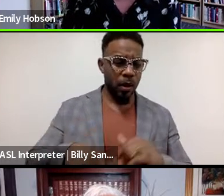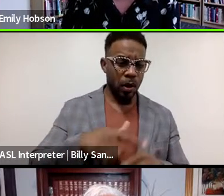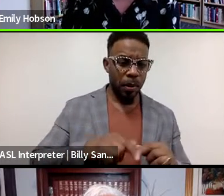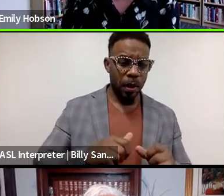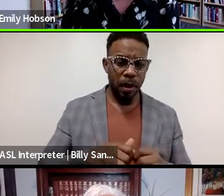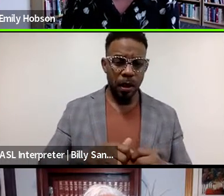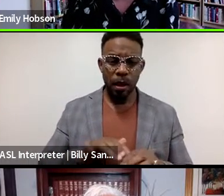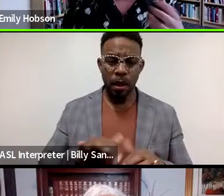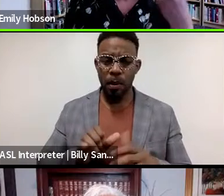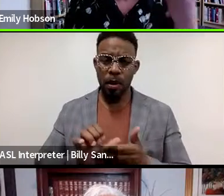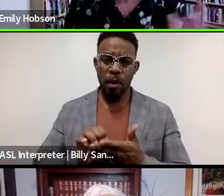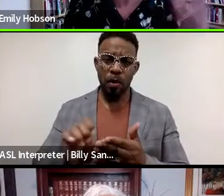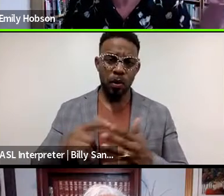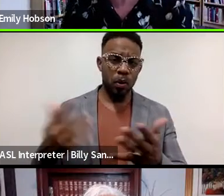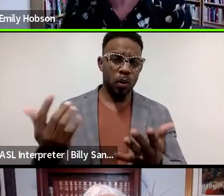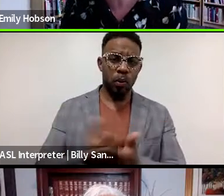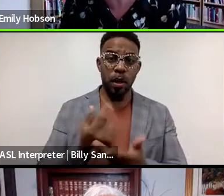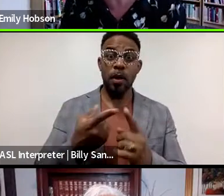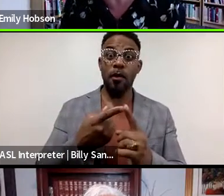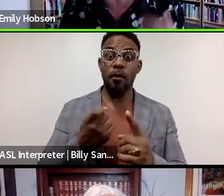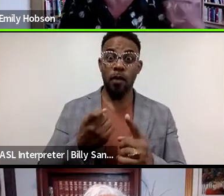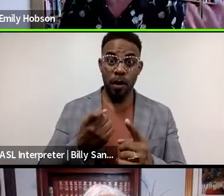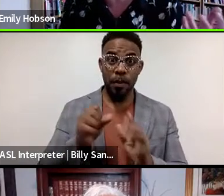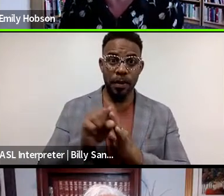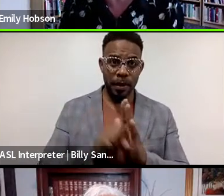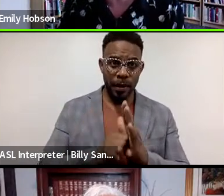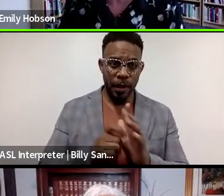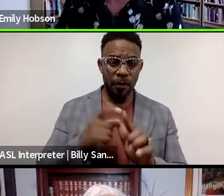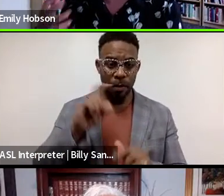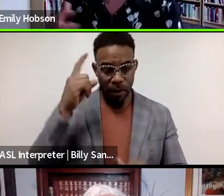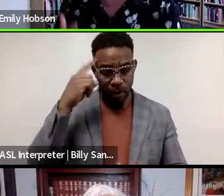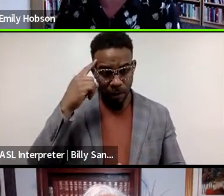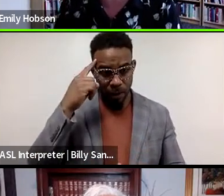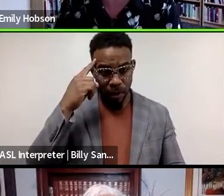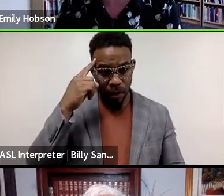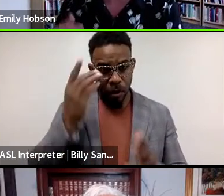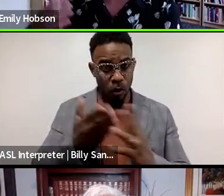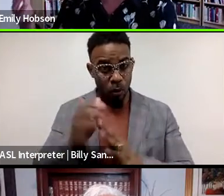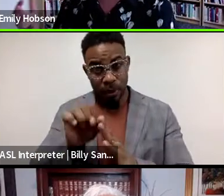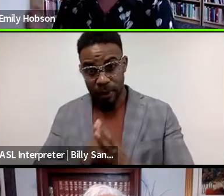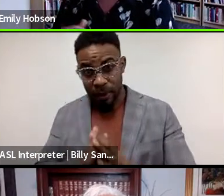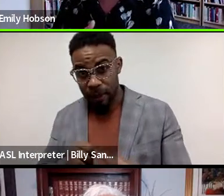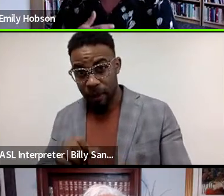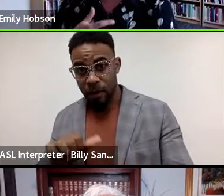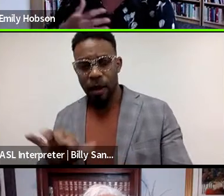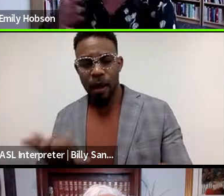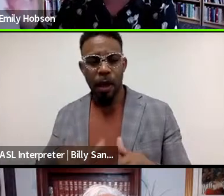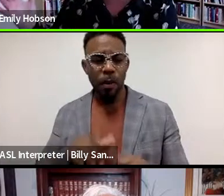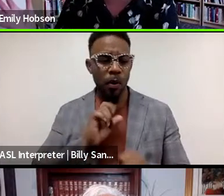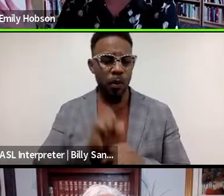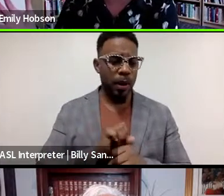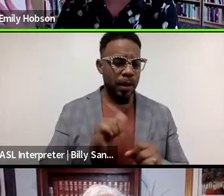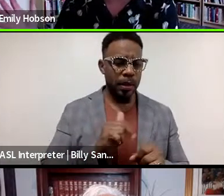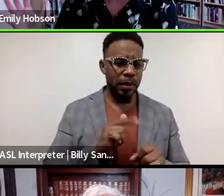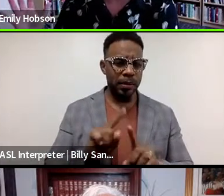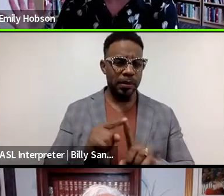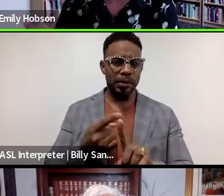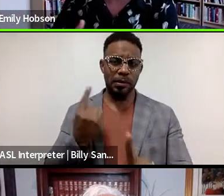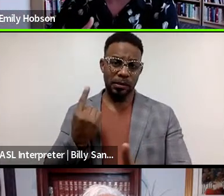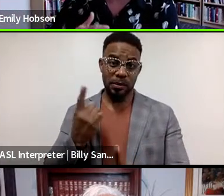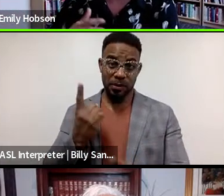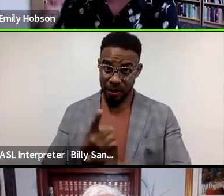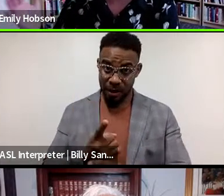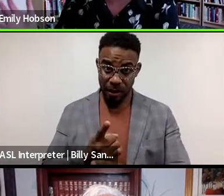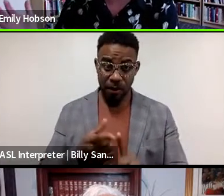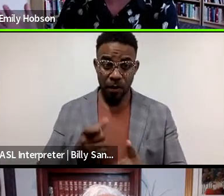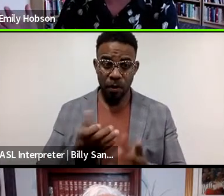how much to push to win from the state, from the government, or through the state, versus how much to really just turn away, right,